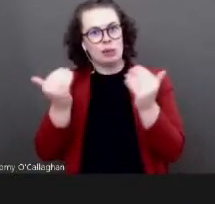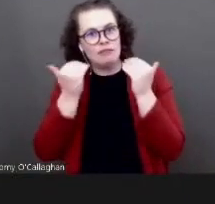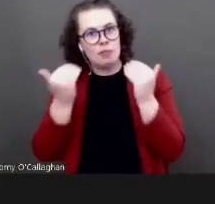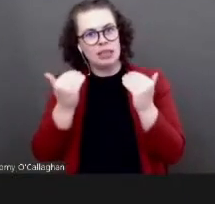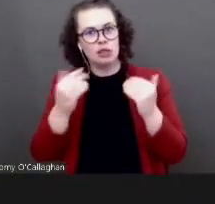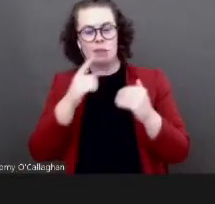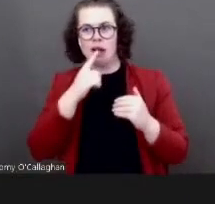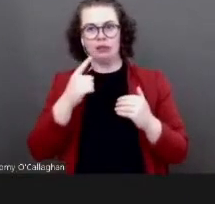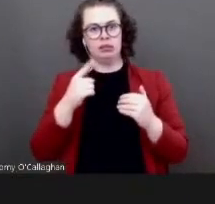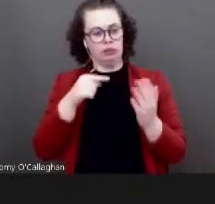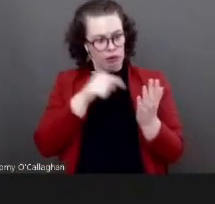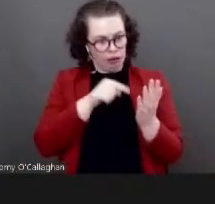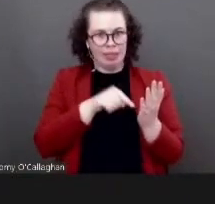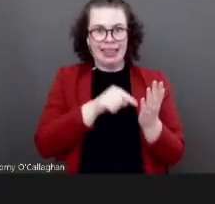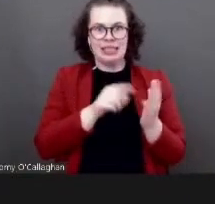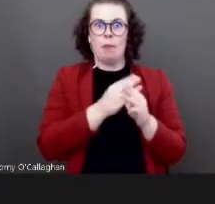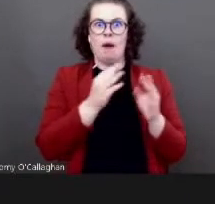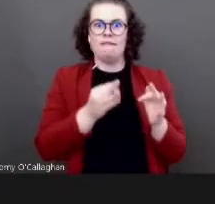on